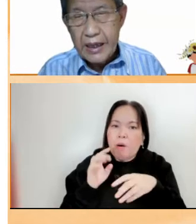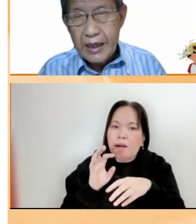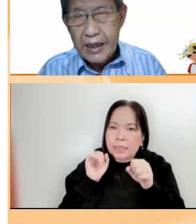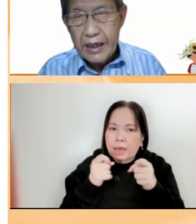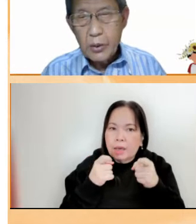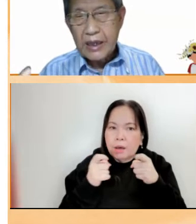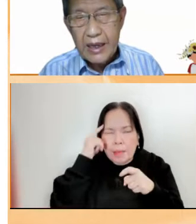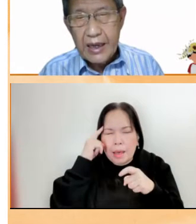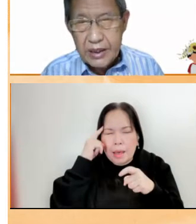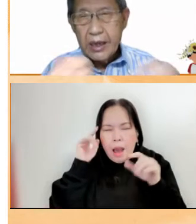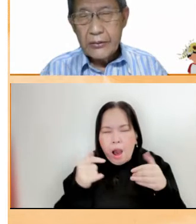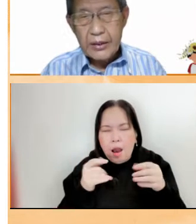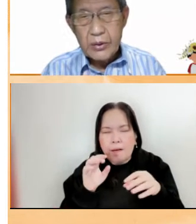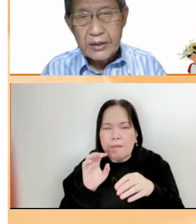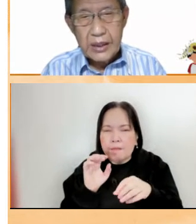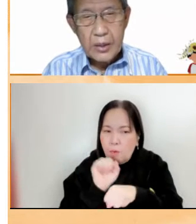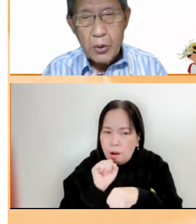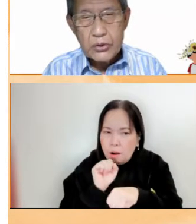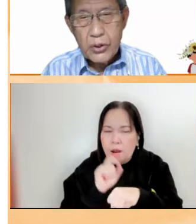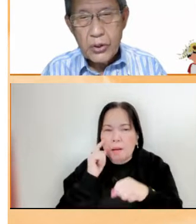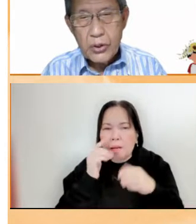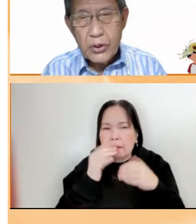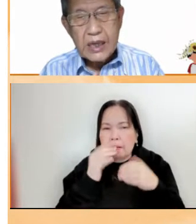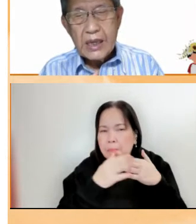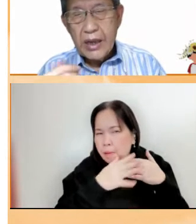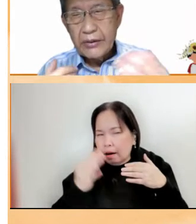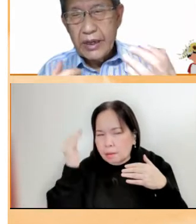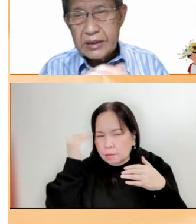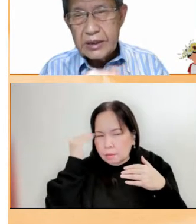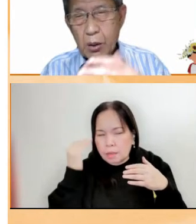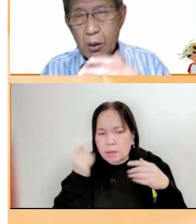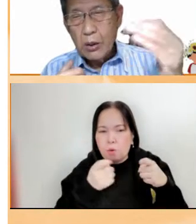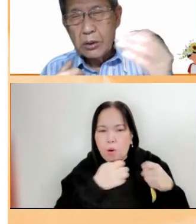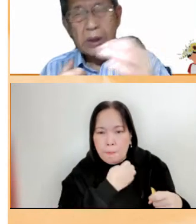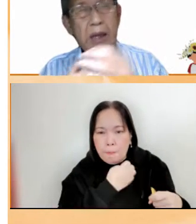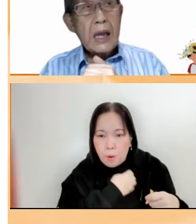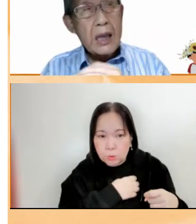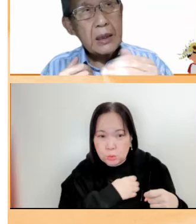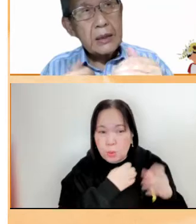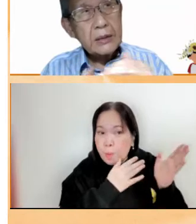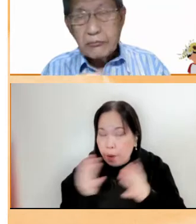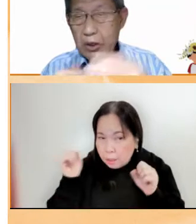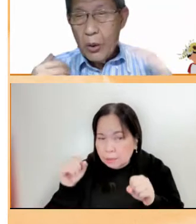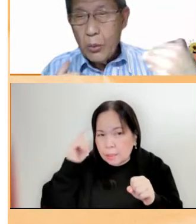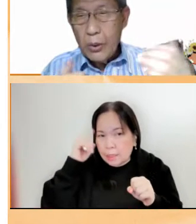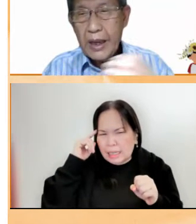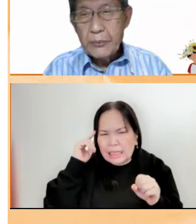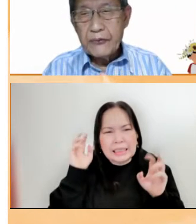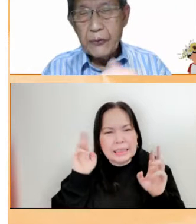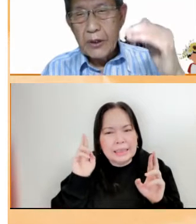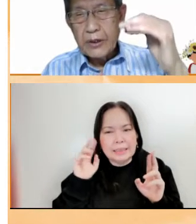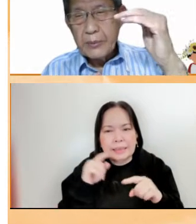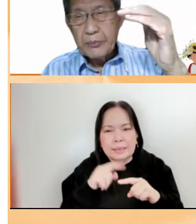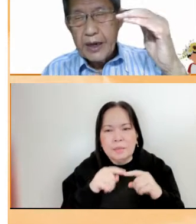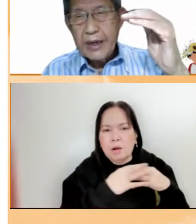thinking ahead, planning, organizing, regulating emotions. There is a uh, long